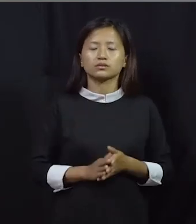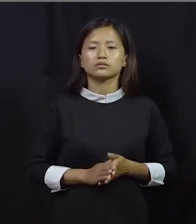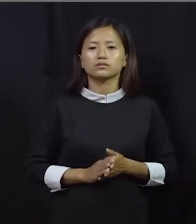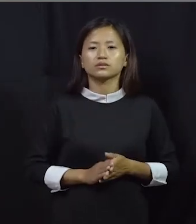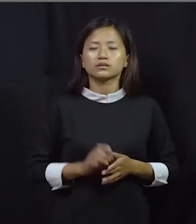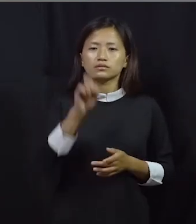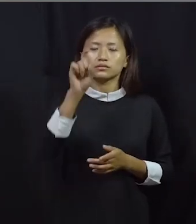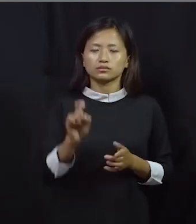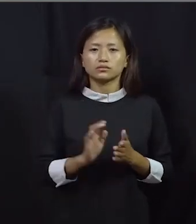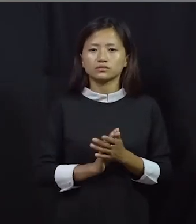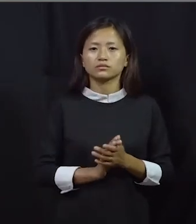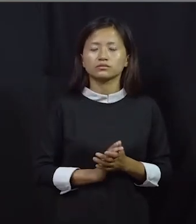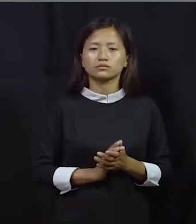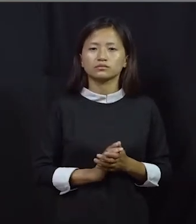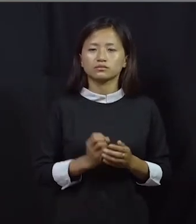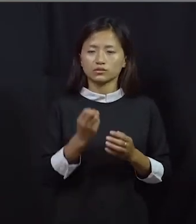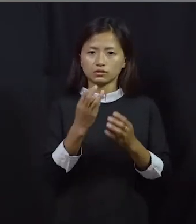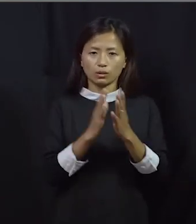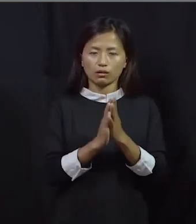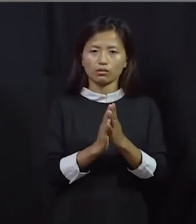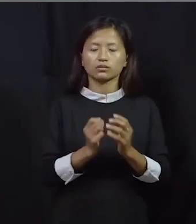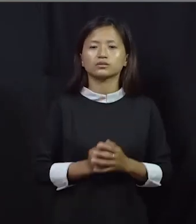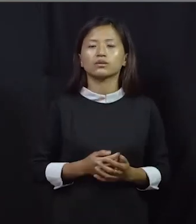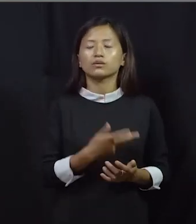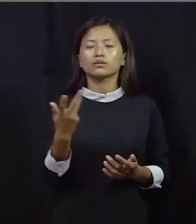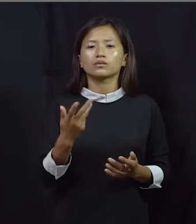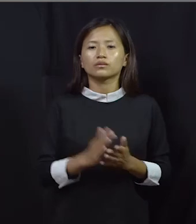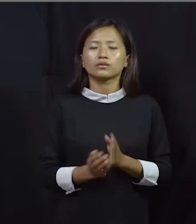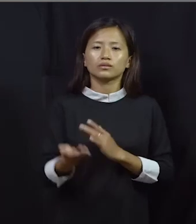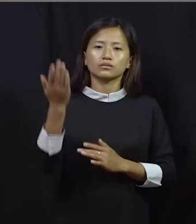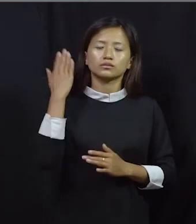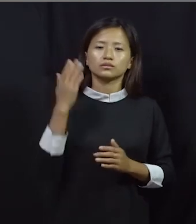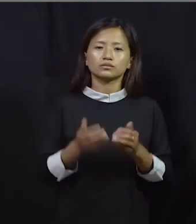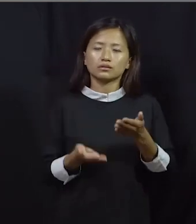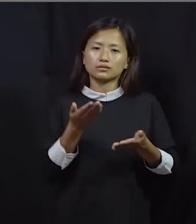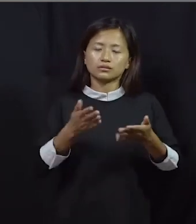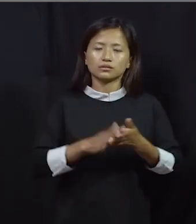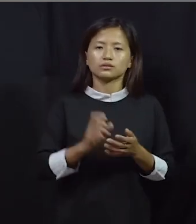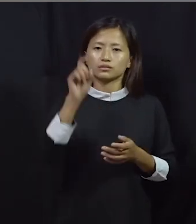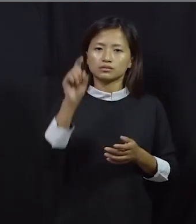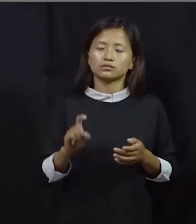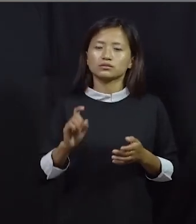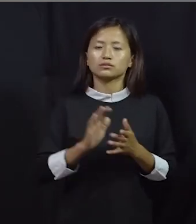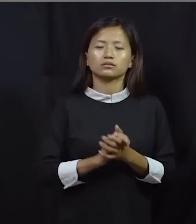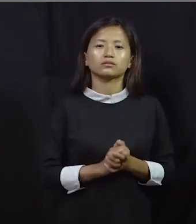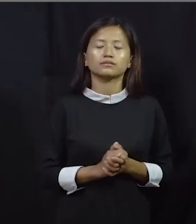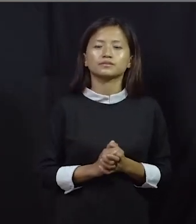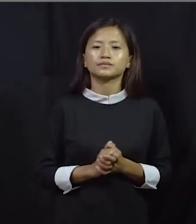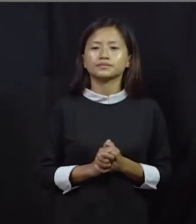adjustment needs a thorough calculation where the past adjustment requires that